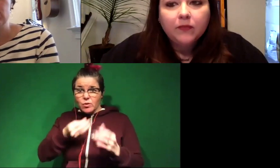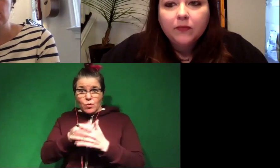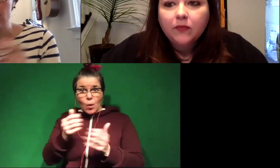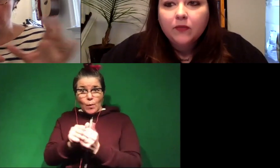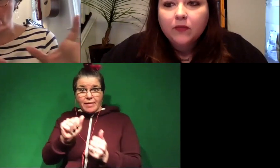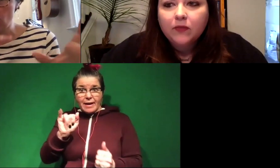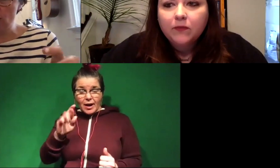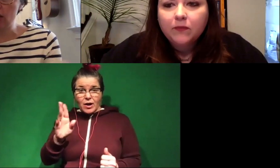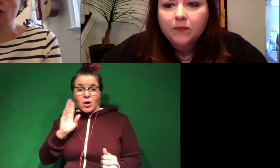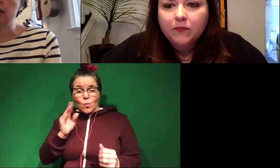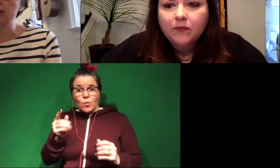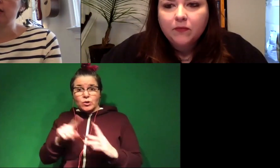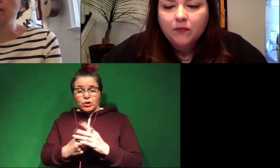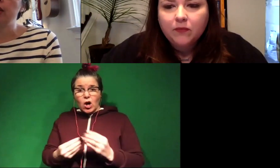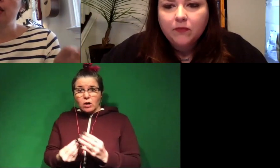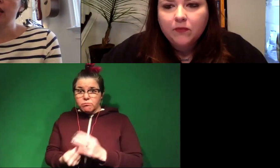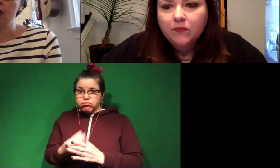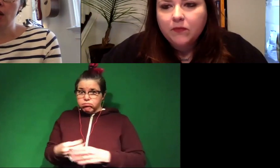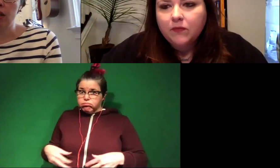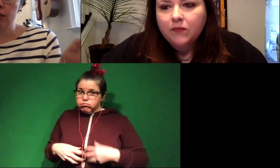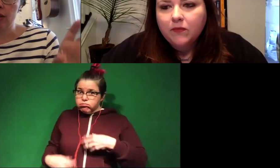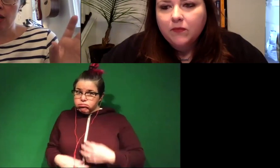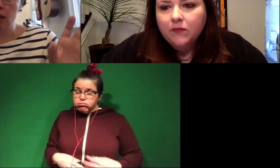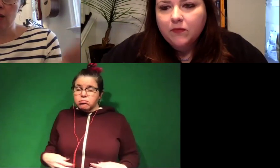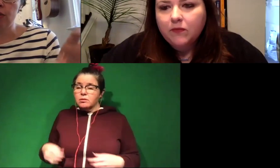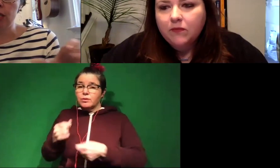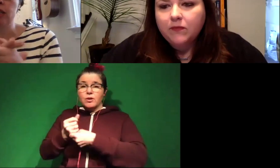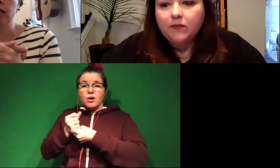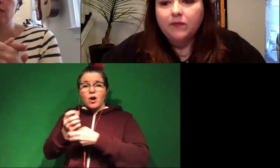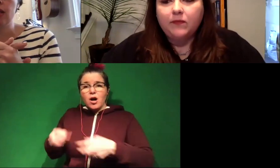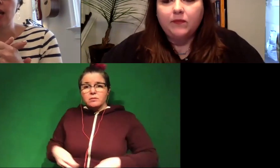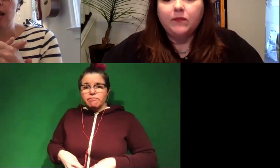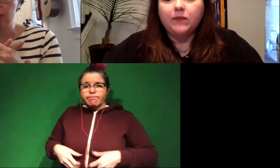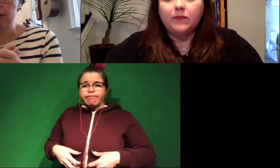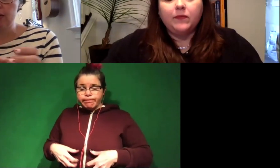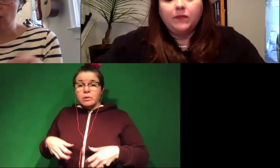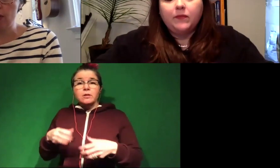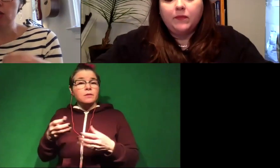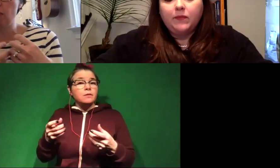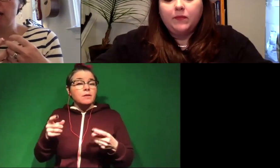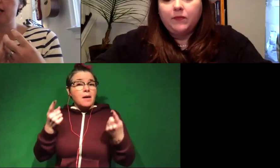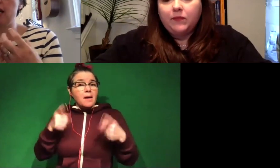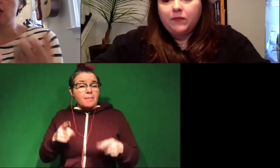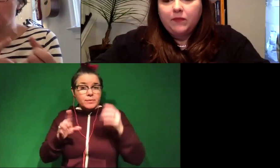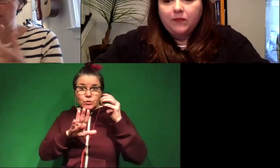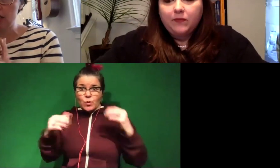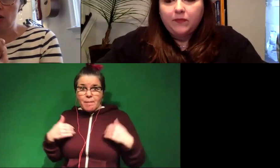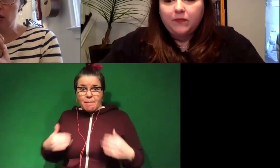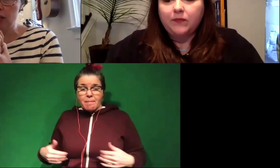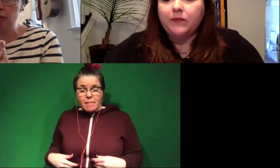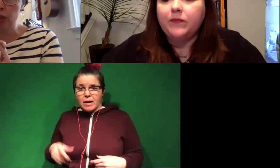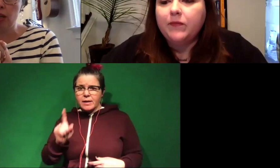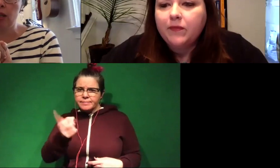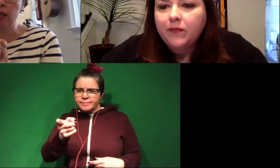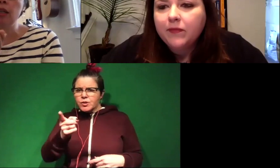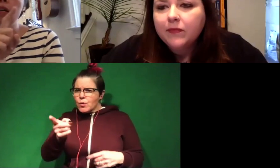can start growing in your intestine and cause inflammation. And when that happens, it's your body saying, you're a bacteria that